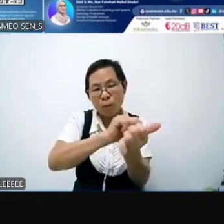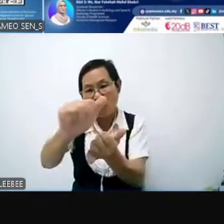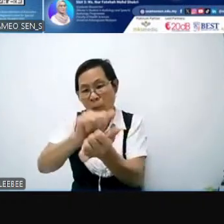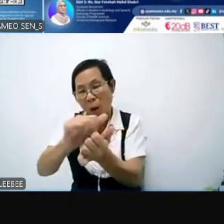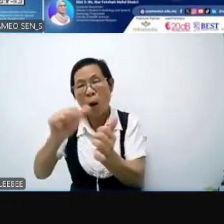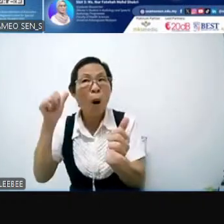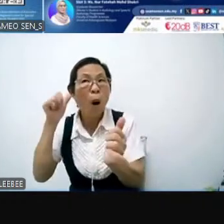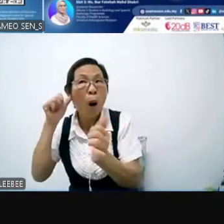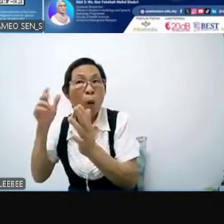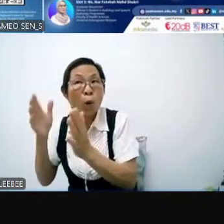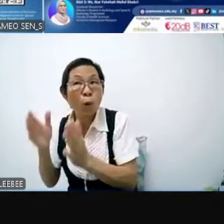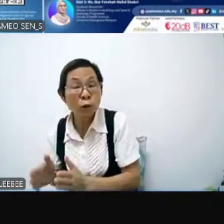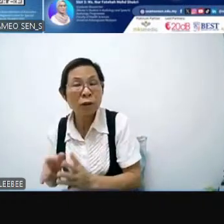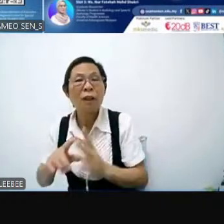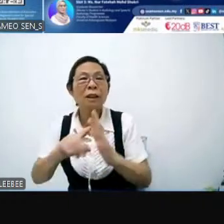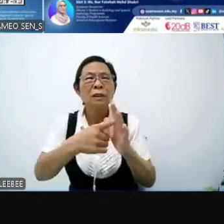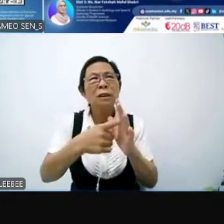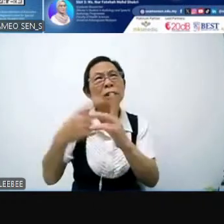audiologists since year